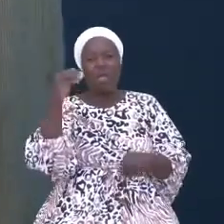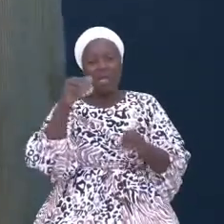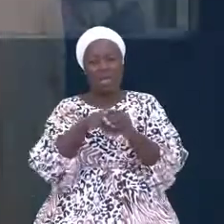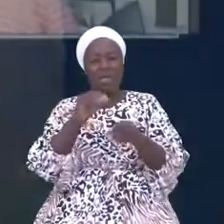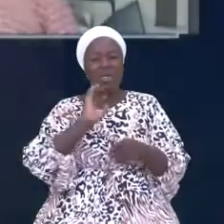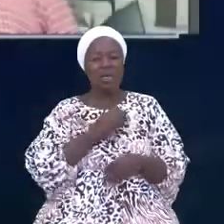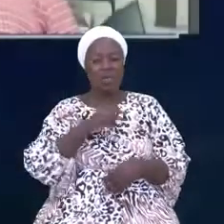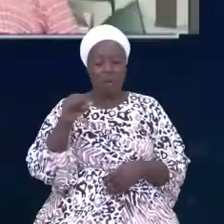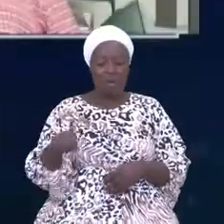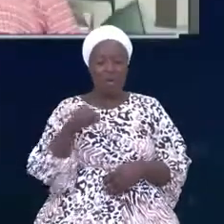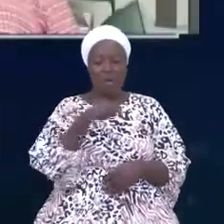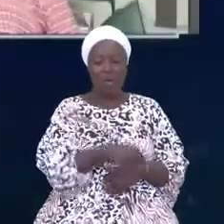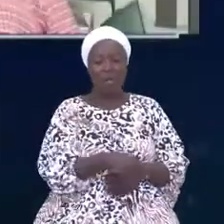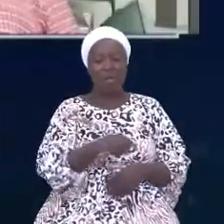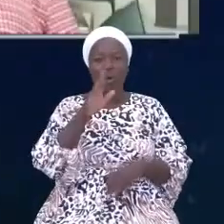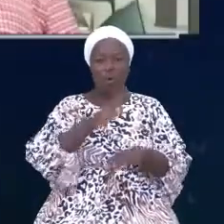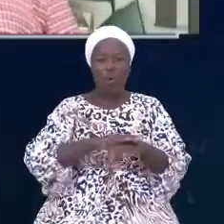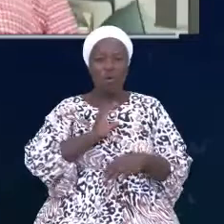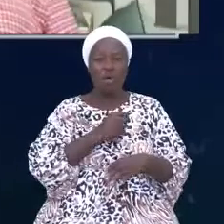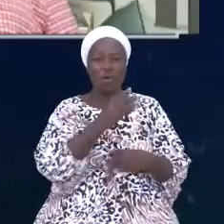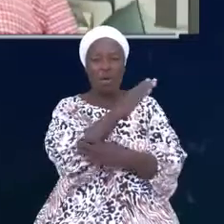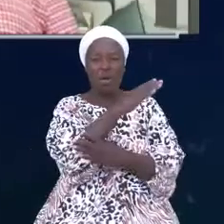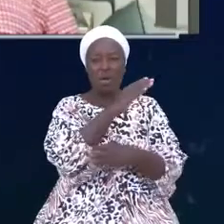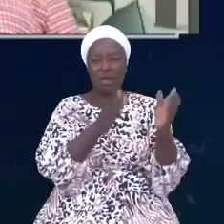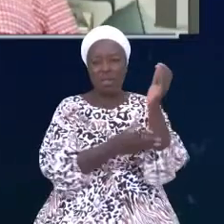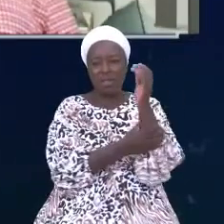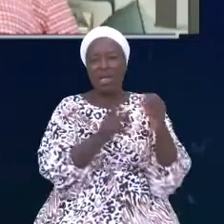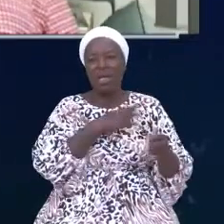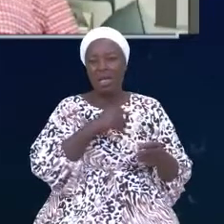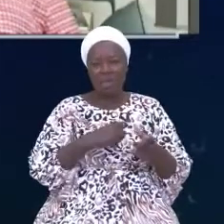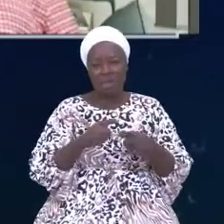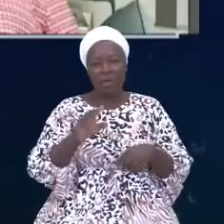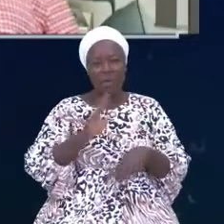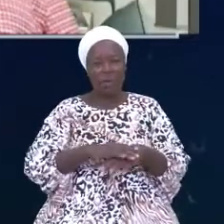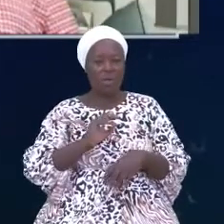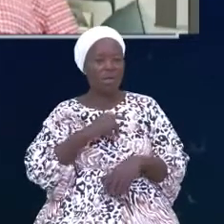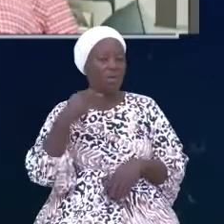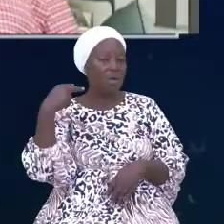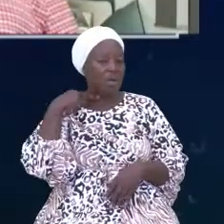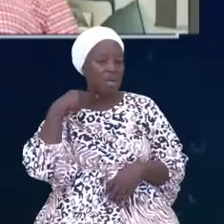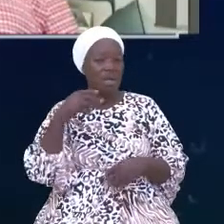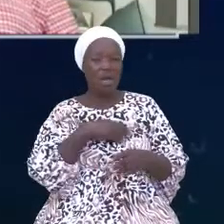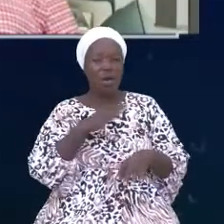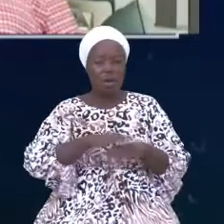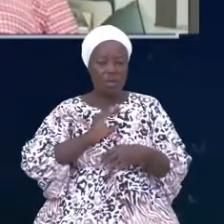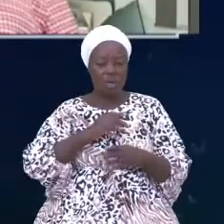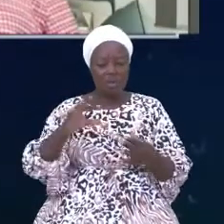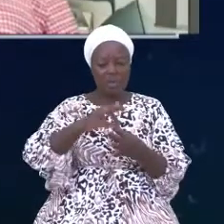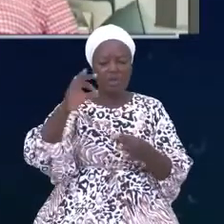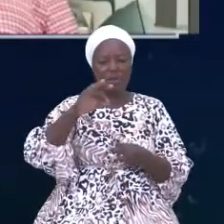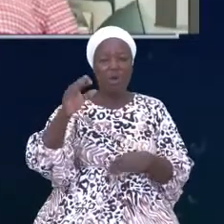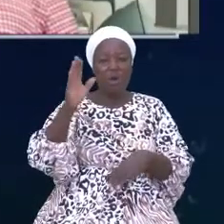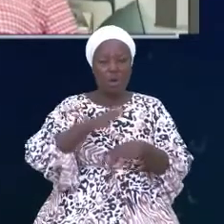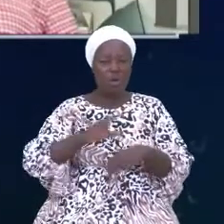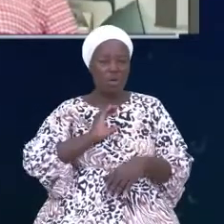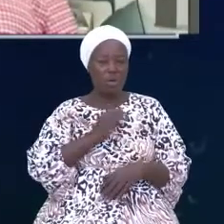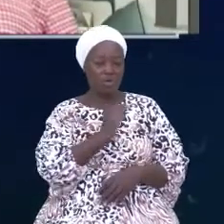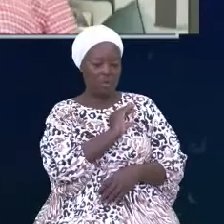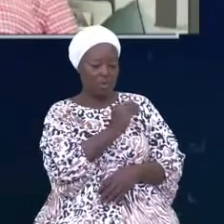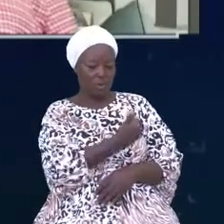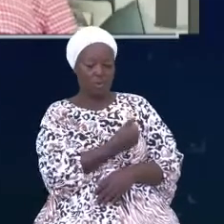leg, on our hands, on our neck, on our spirit, on our soul.